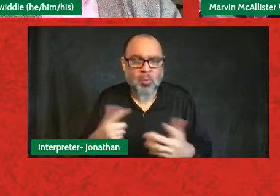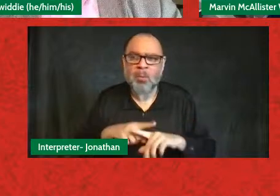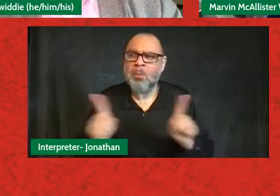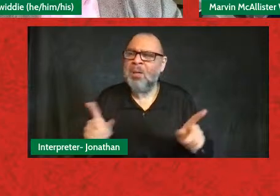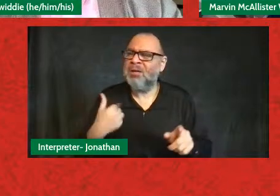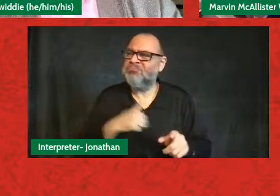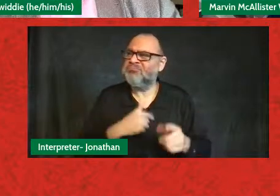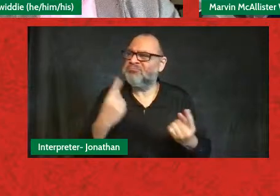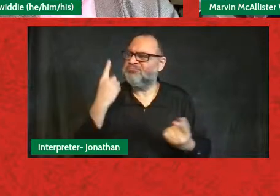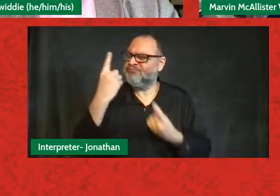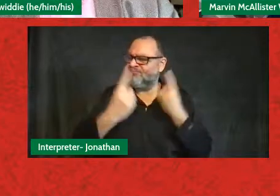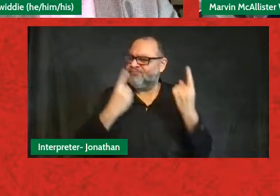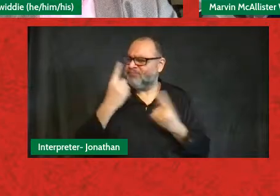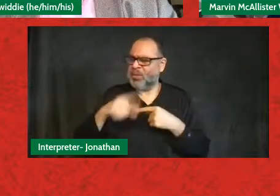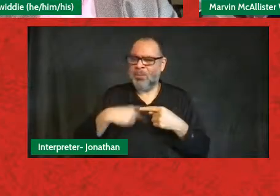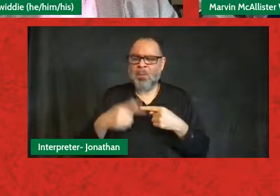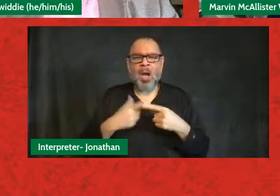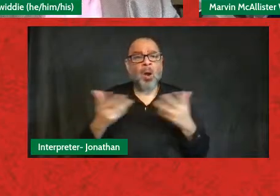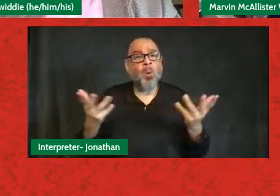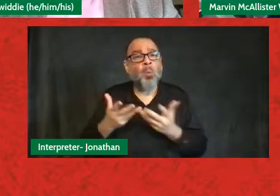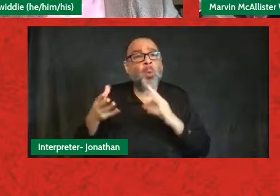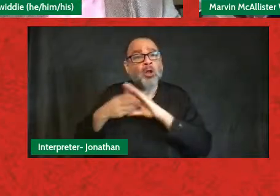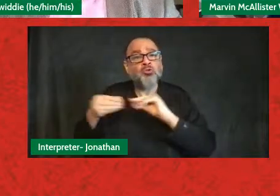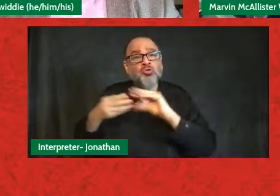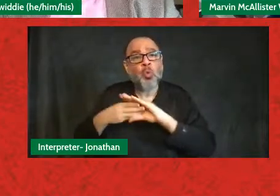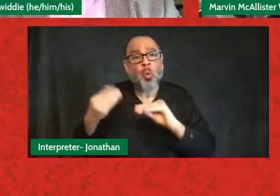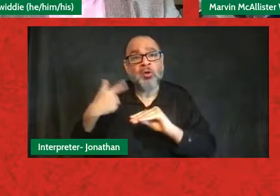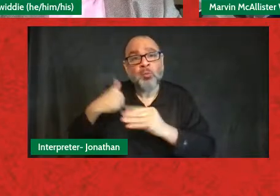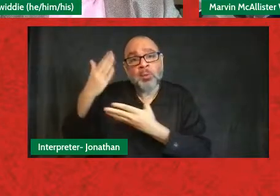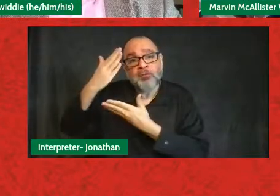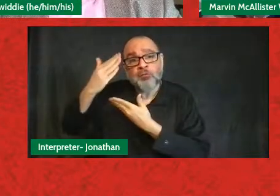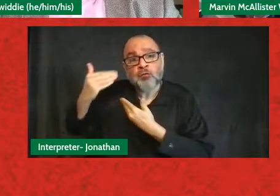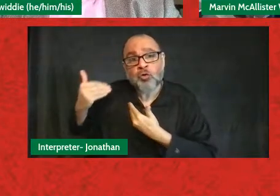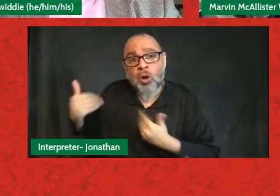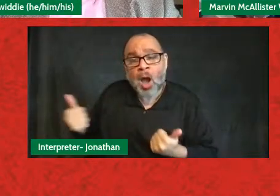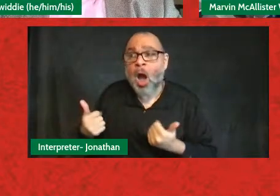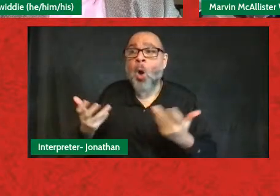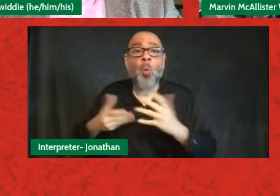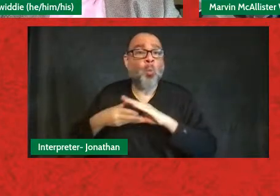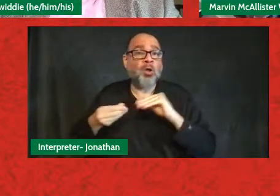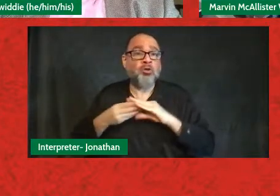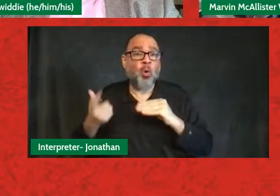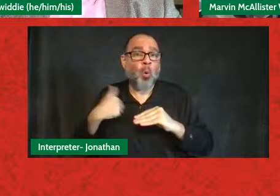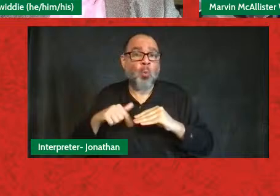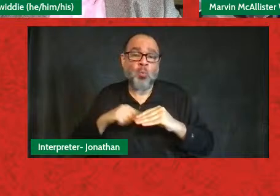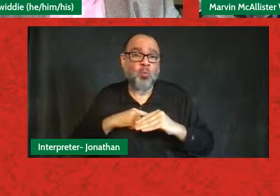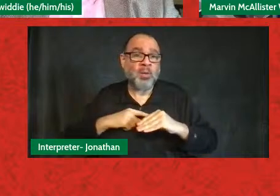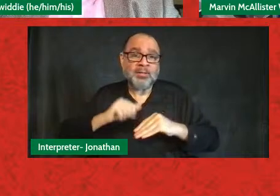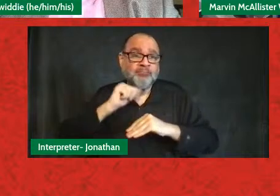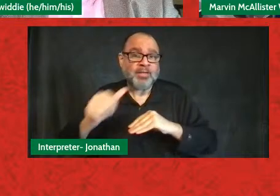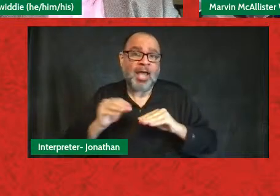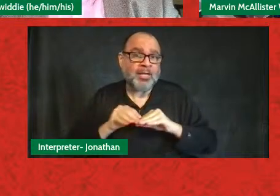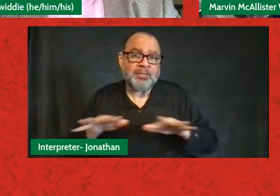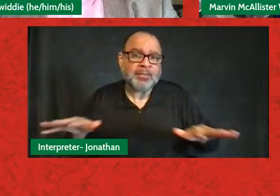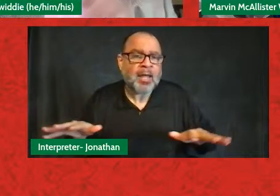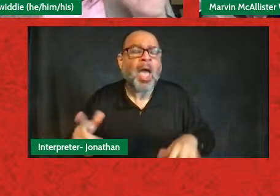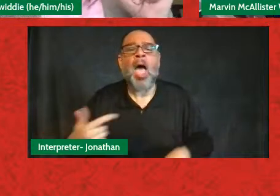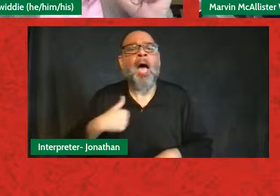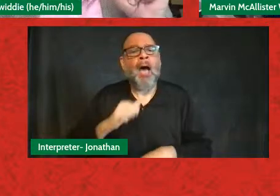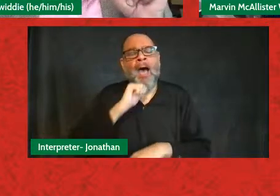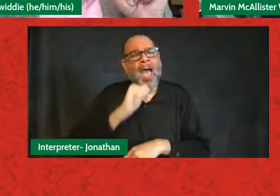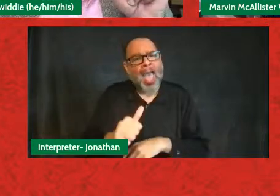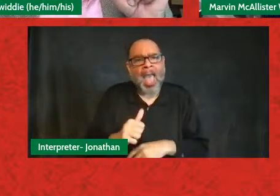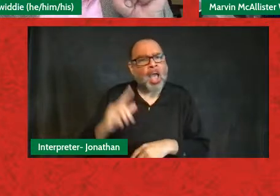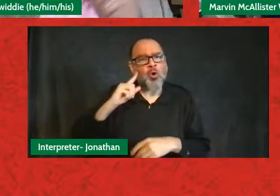are the stories that left behind, what are the stories that are not told? You know, I had never heard of Shuffle Along before starting to work on the show. There's